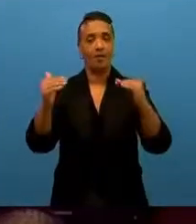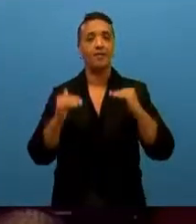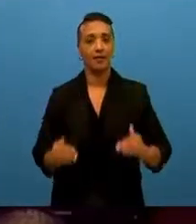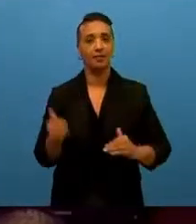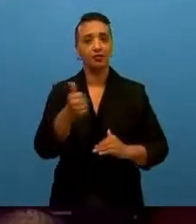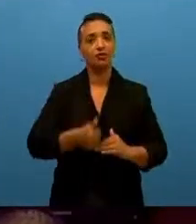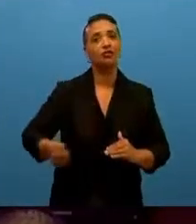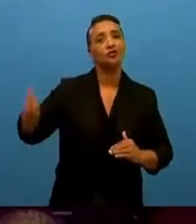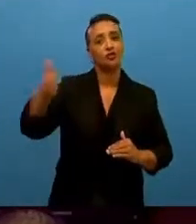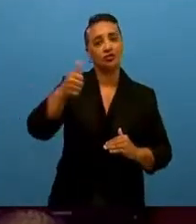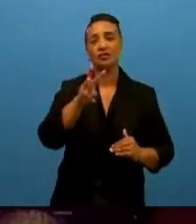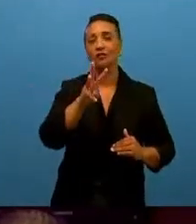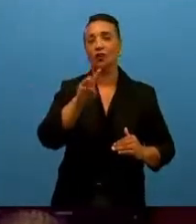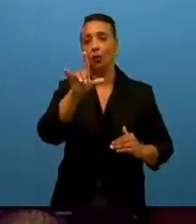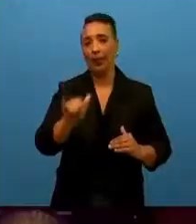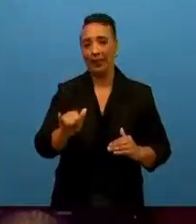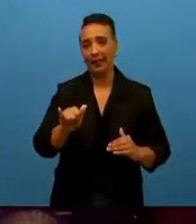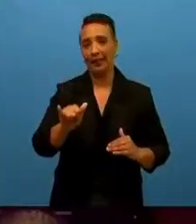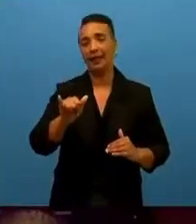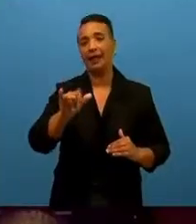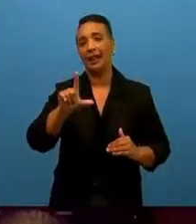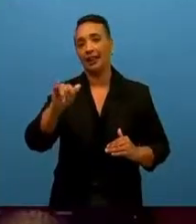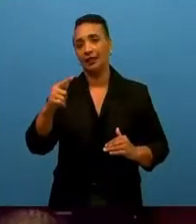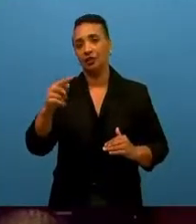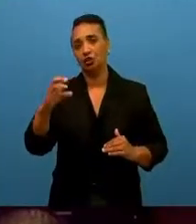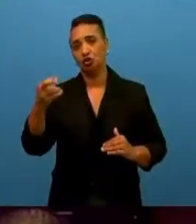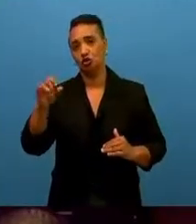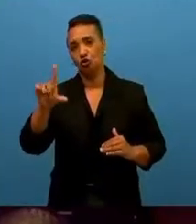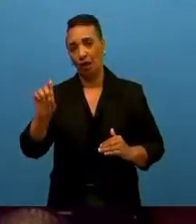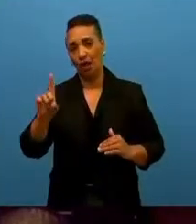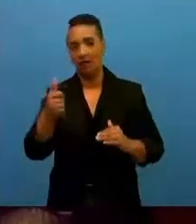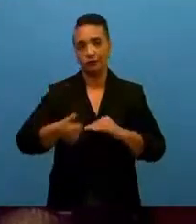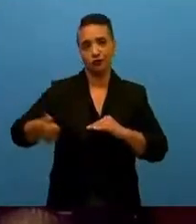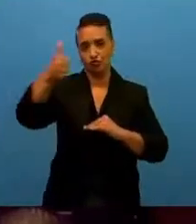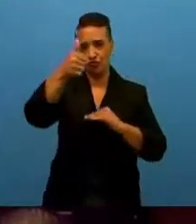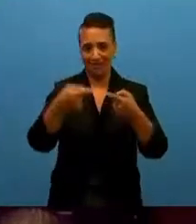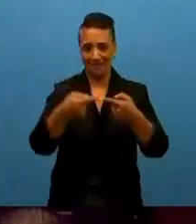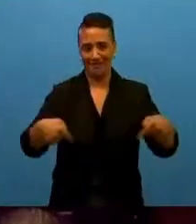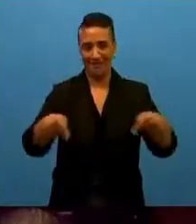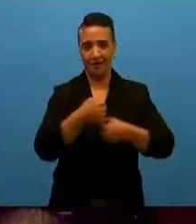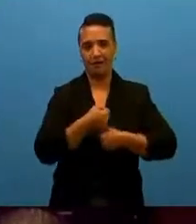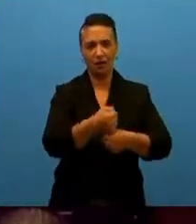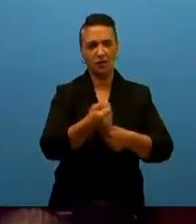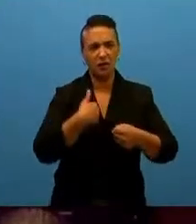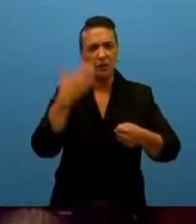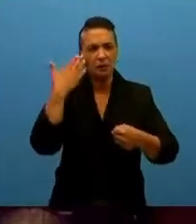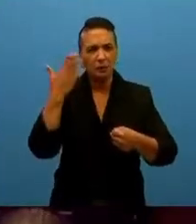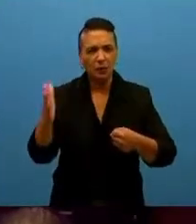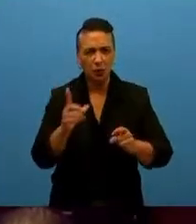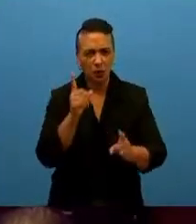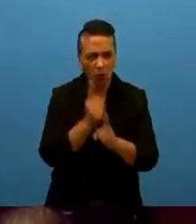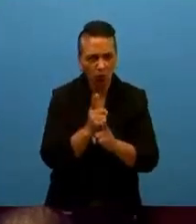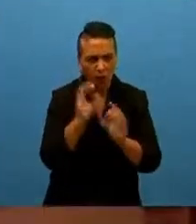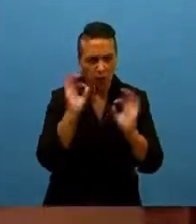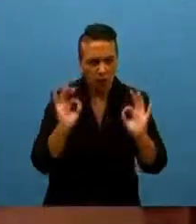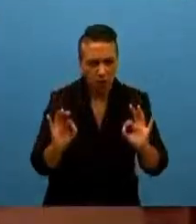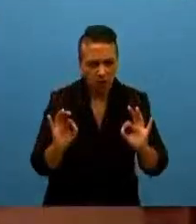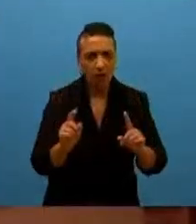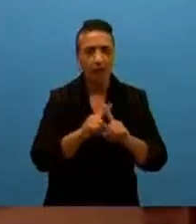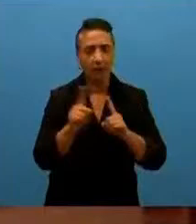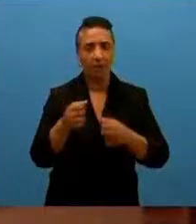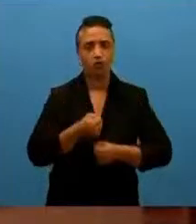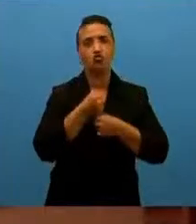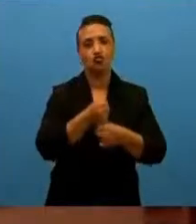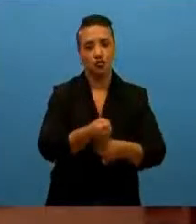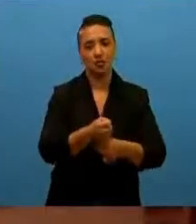Willie Littlechild, Grand Council, on behalf of, I don't know if this is accurate or not, but on behalf of Grand Council of